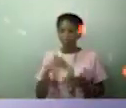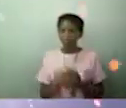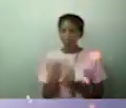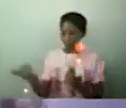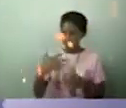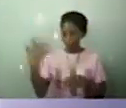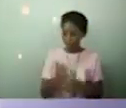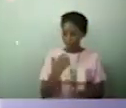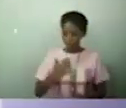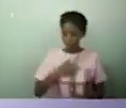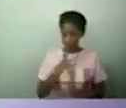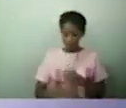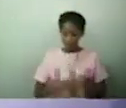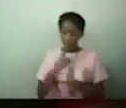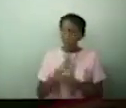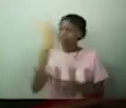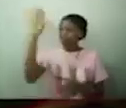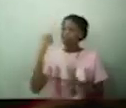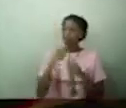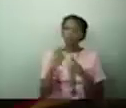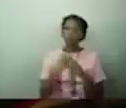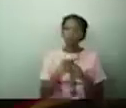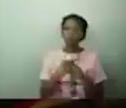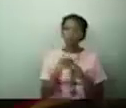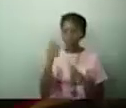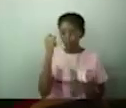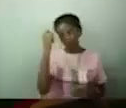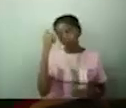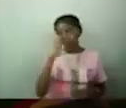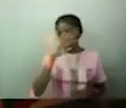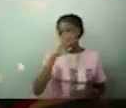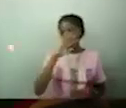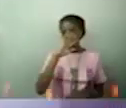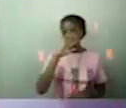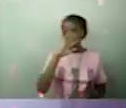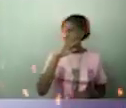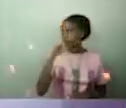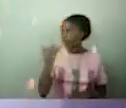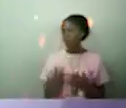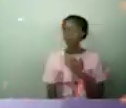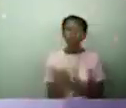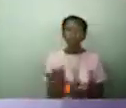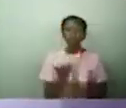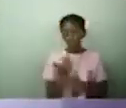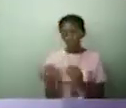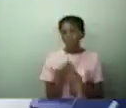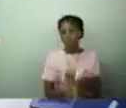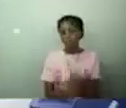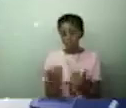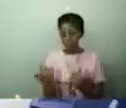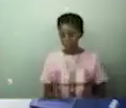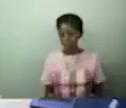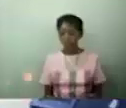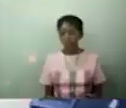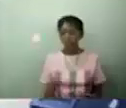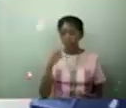I take my world. You know how the world is taken every morning before God. Oh God, I come.